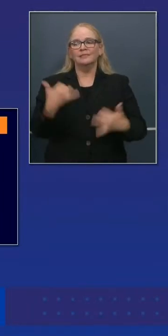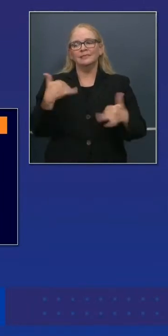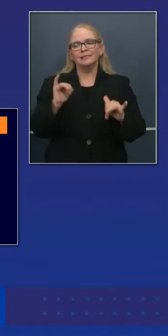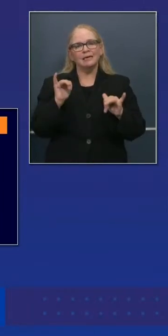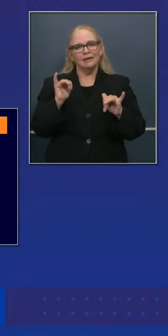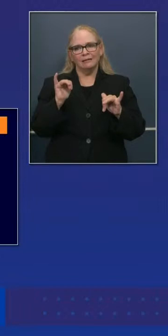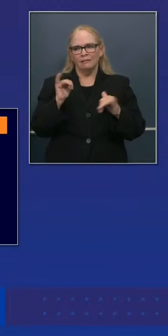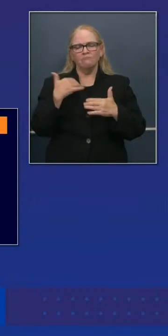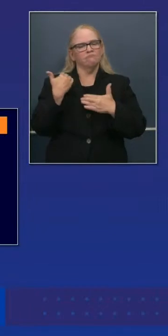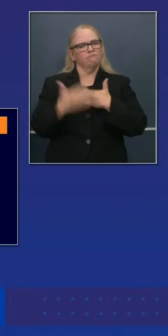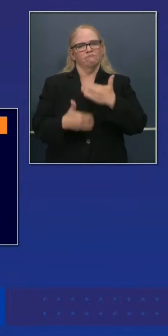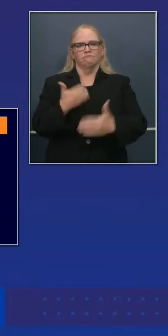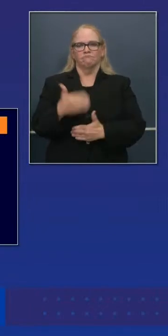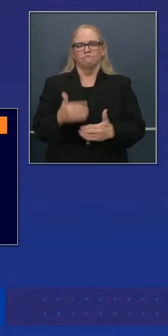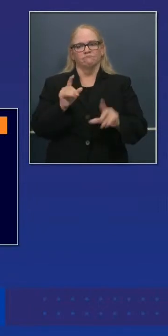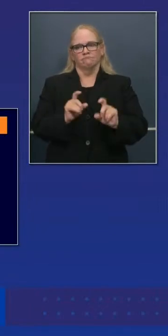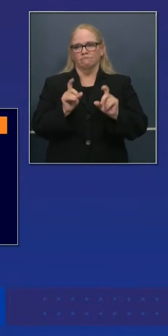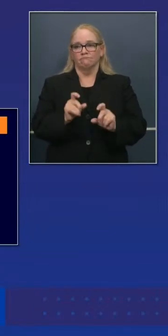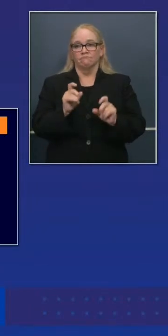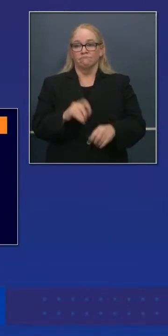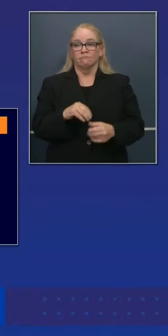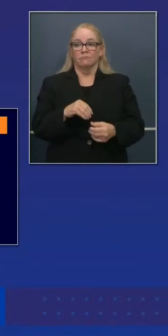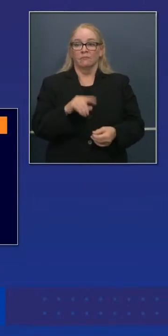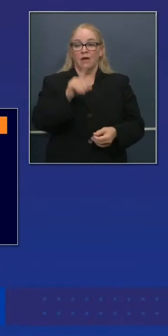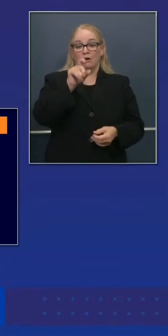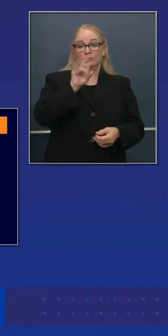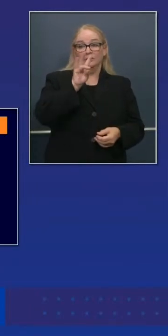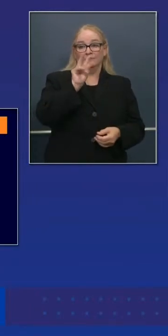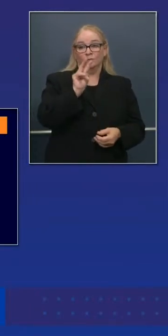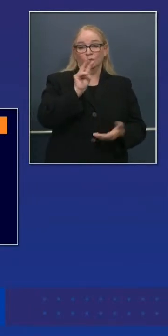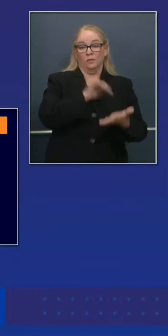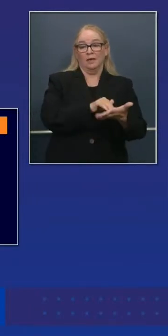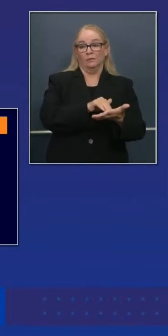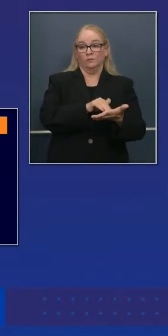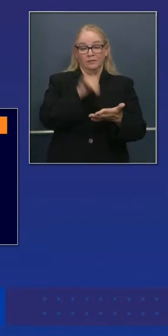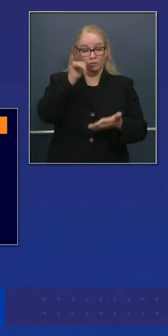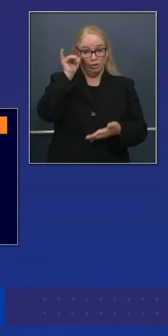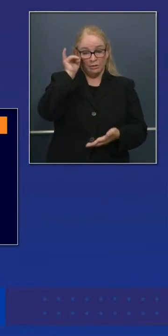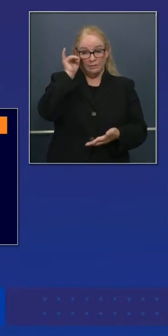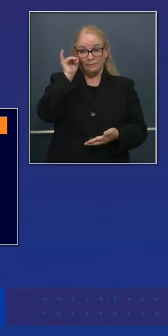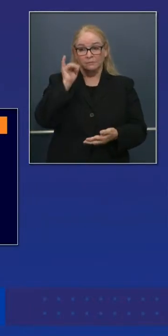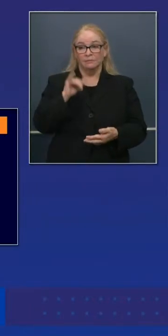there. 172,000 tests reported yesterday,